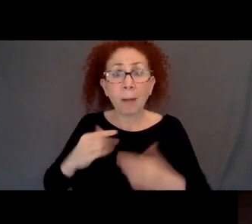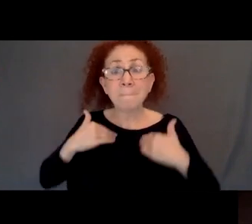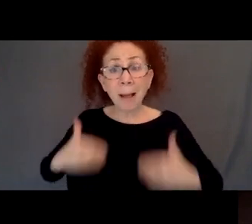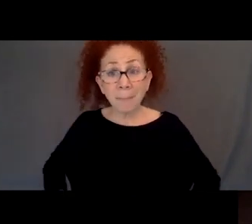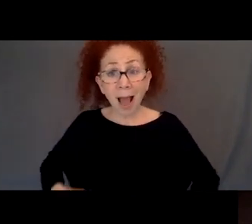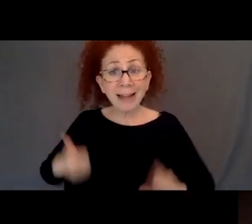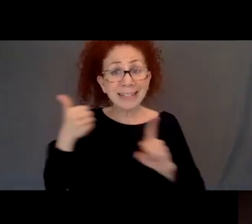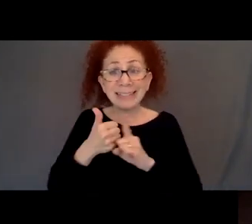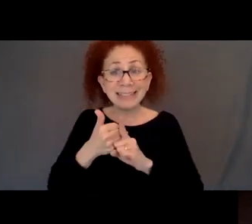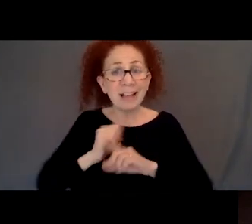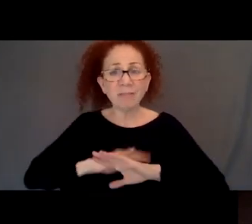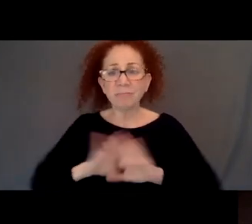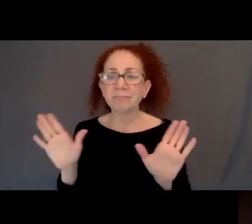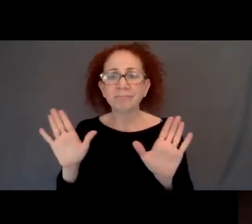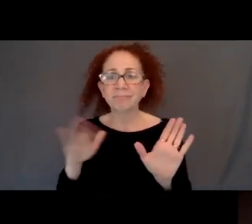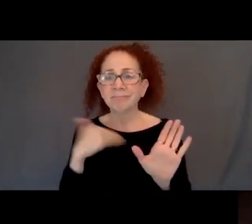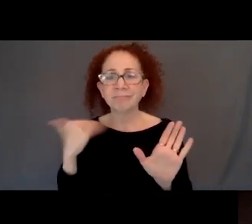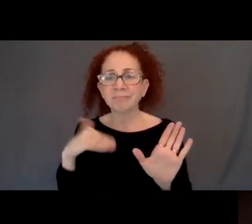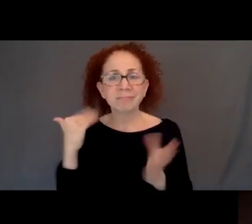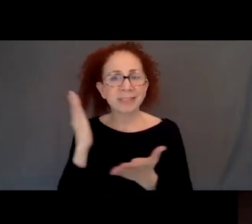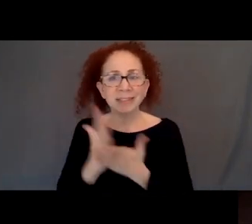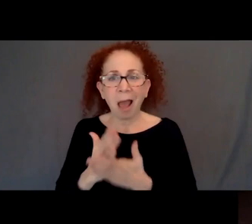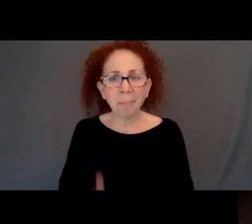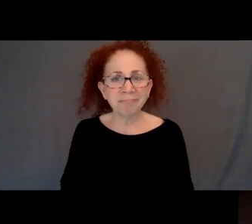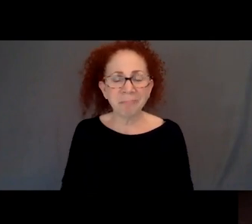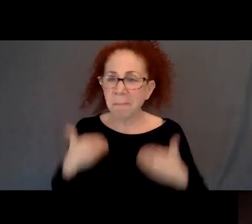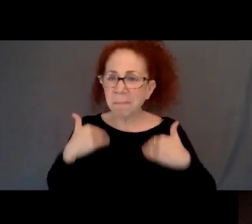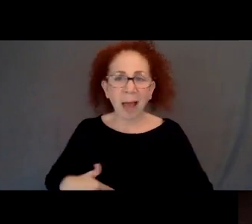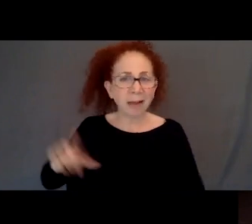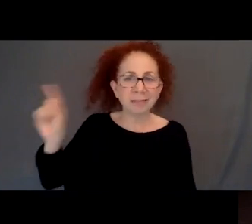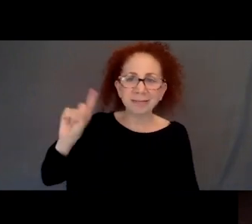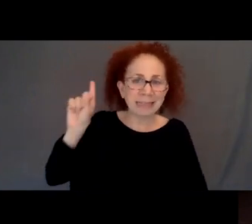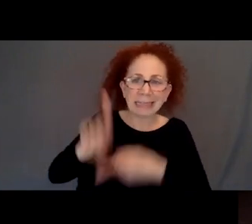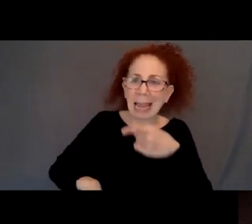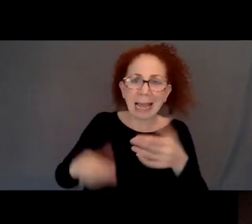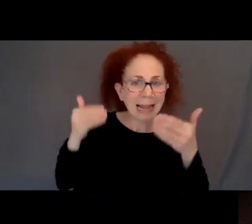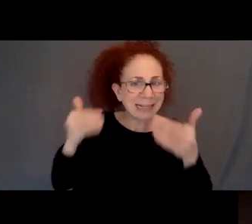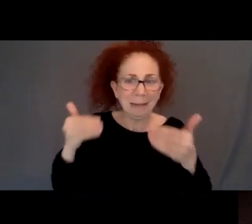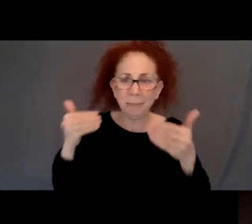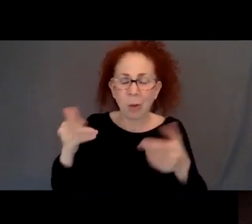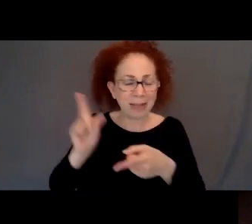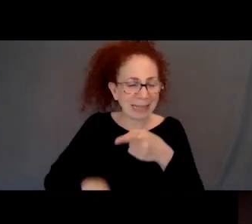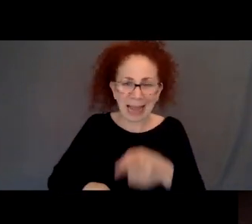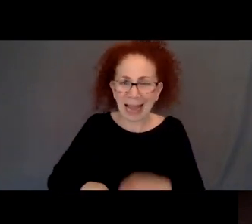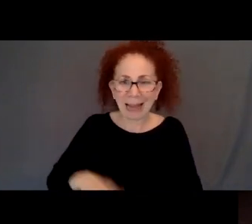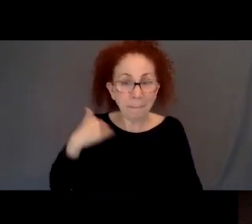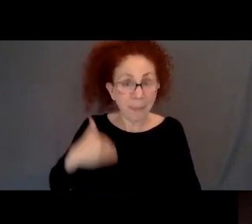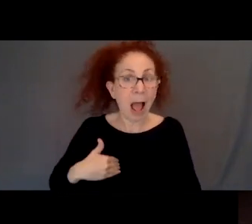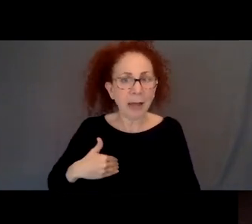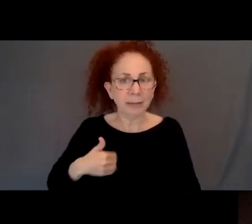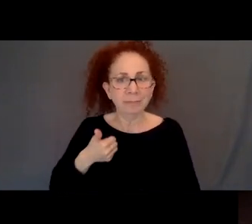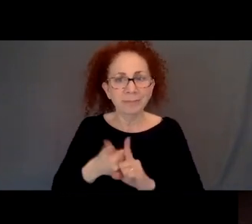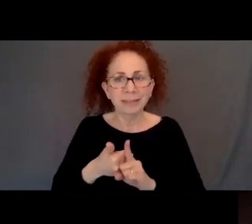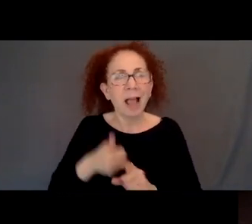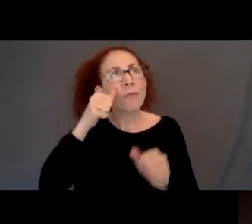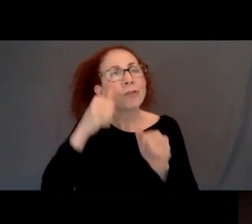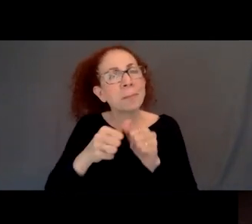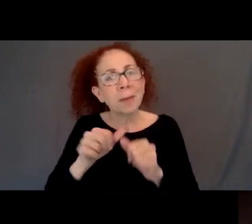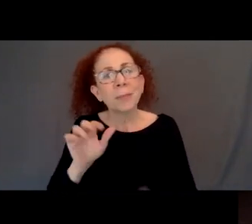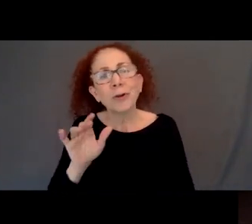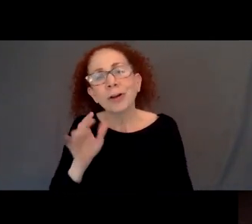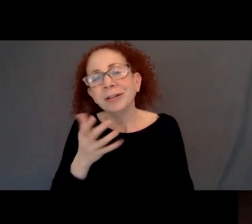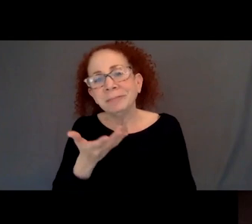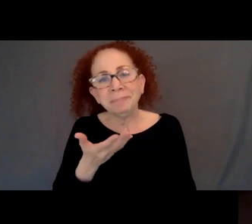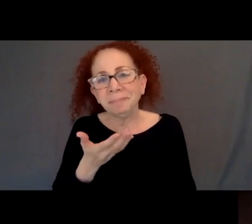stopped, like when my body was like, okay, you actually can't keep this same pace, right? I remember, like, you